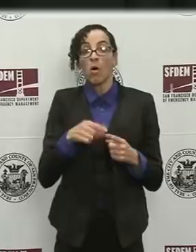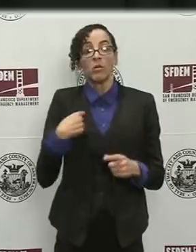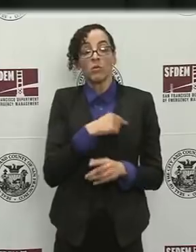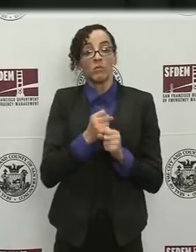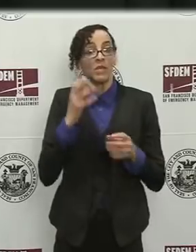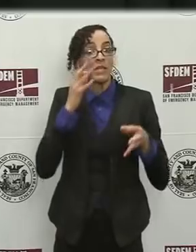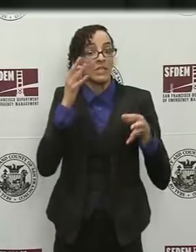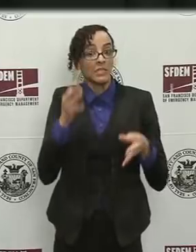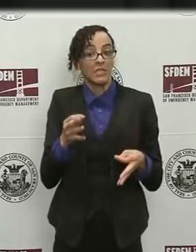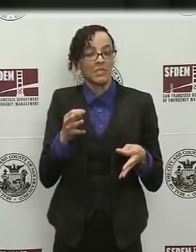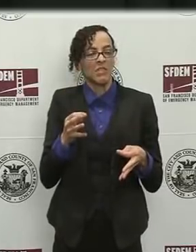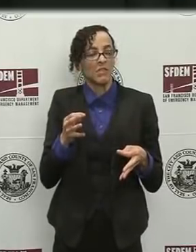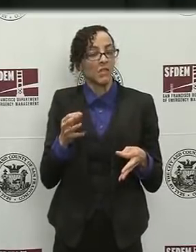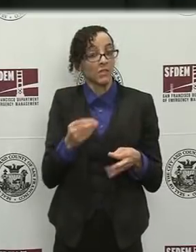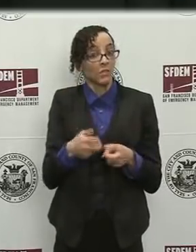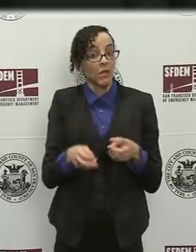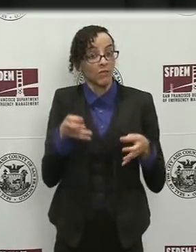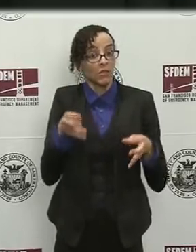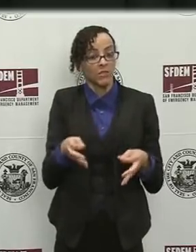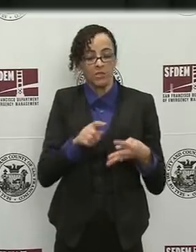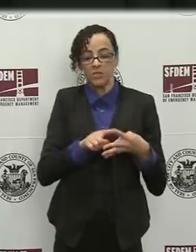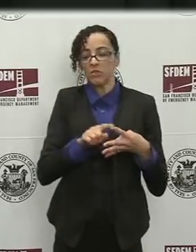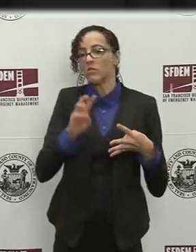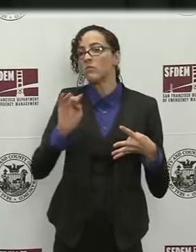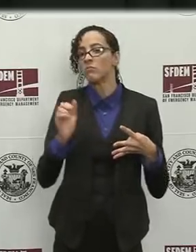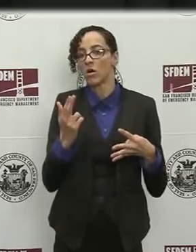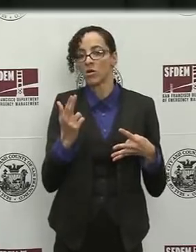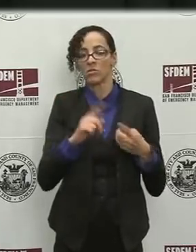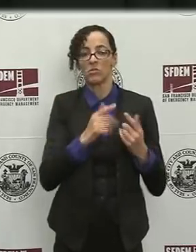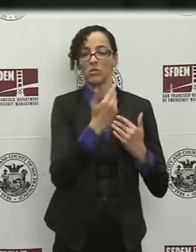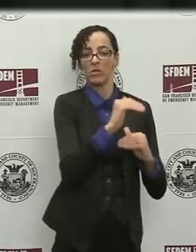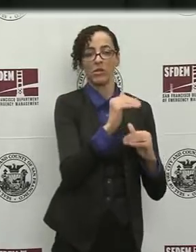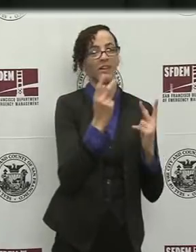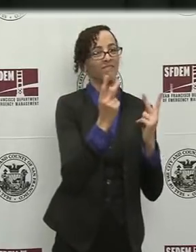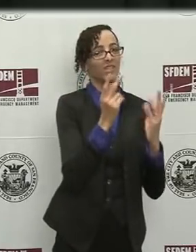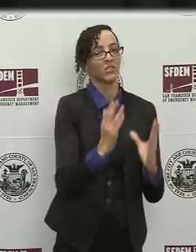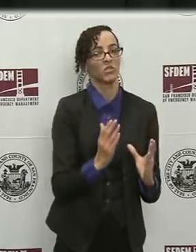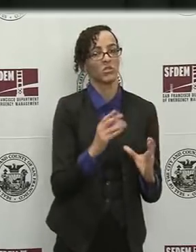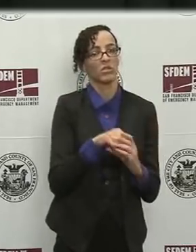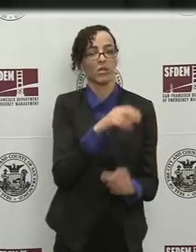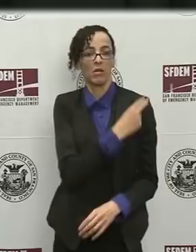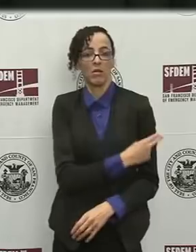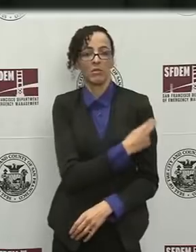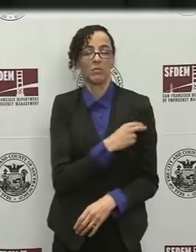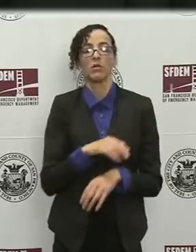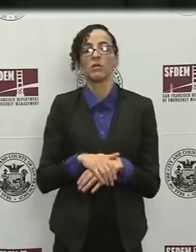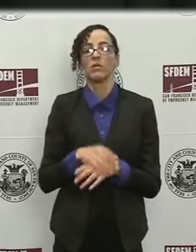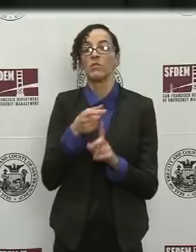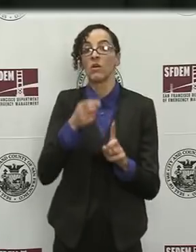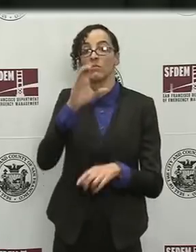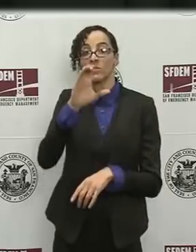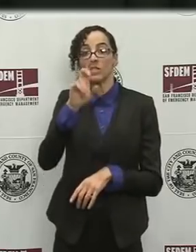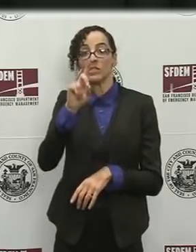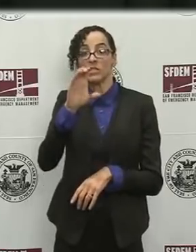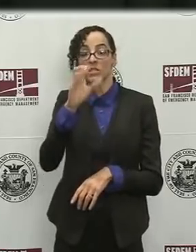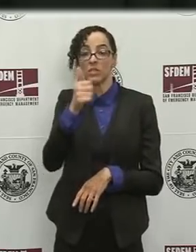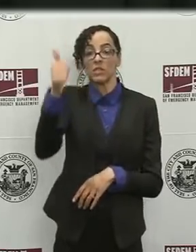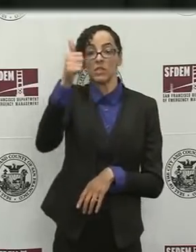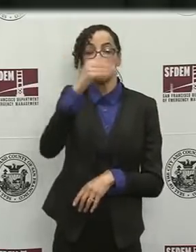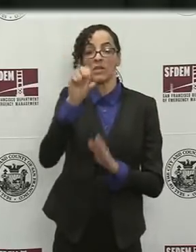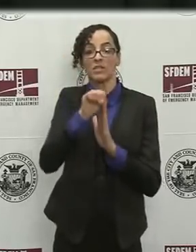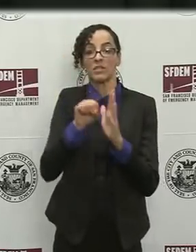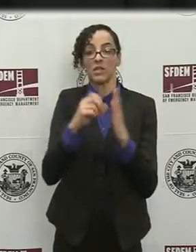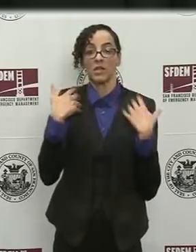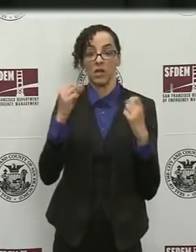restrict visitors at the site. At our request, the CDC and the State Health Department have provided